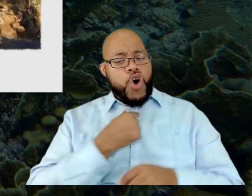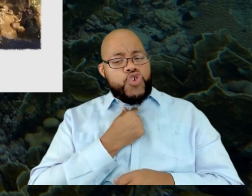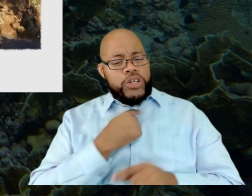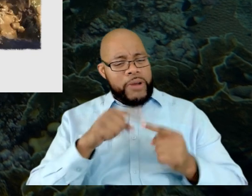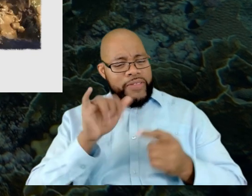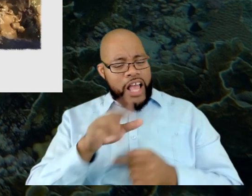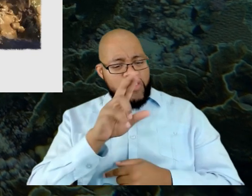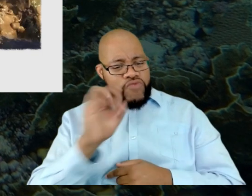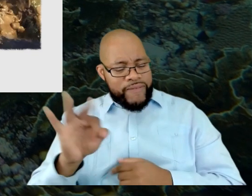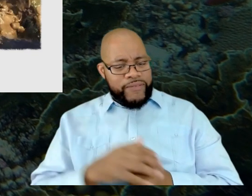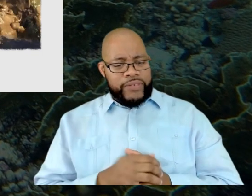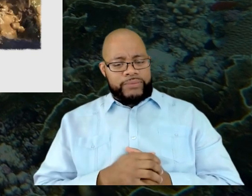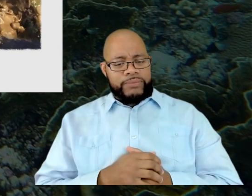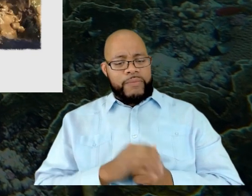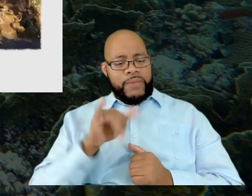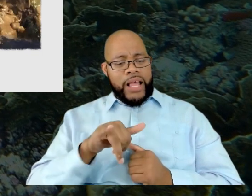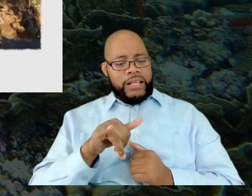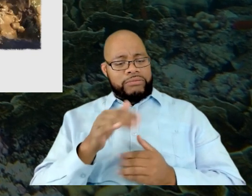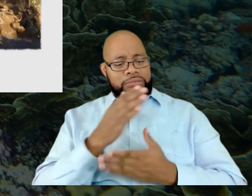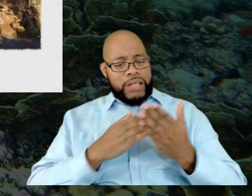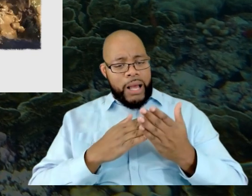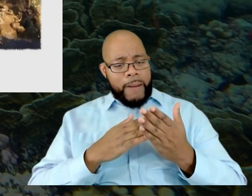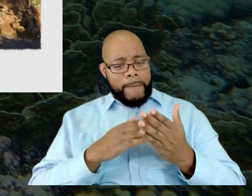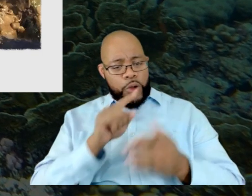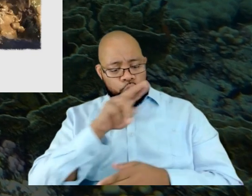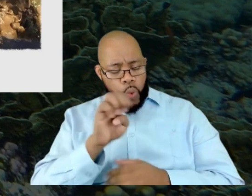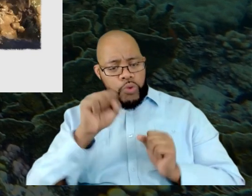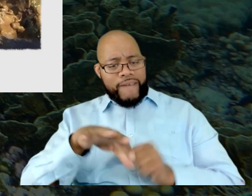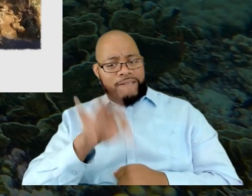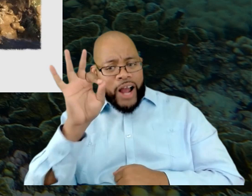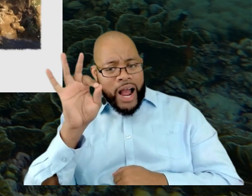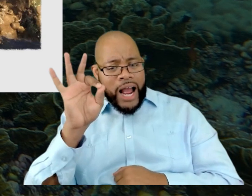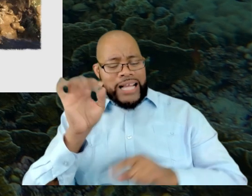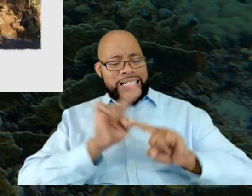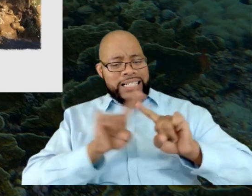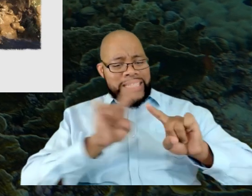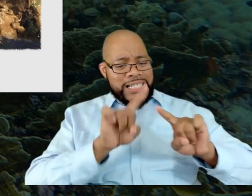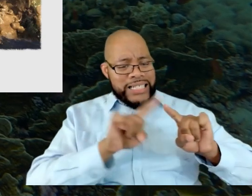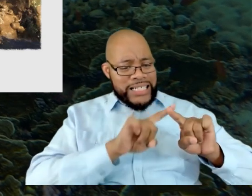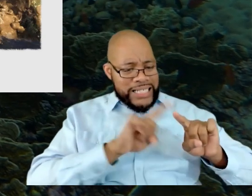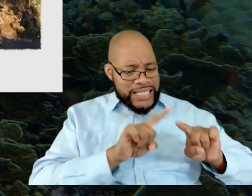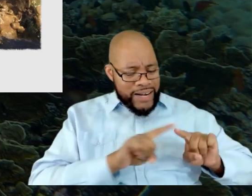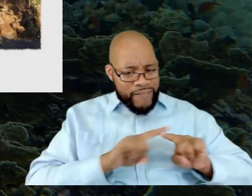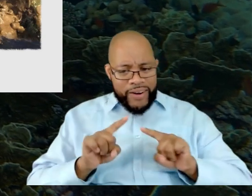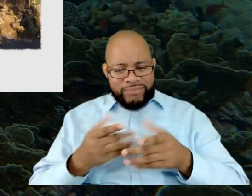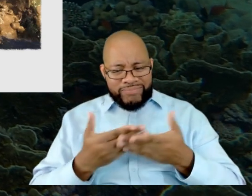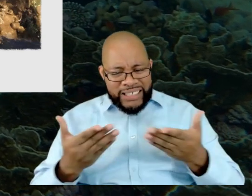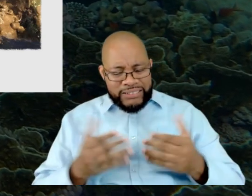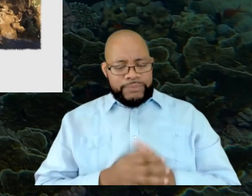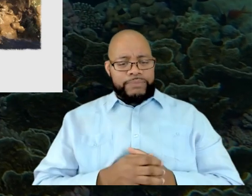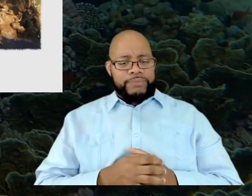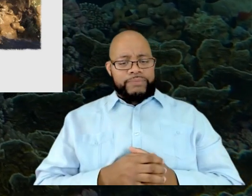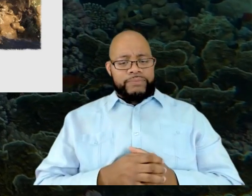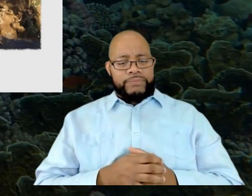these reefs is that at certain zones you can find different cnidarians.